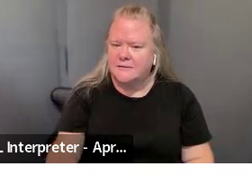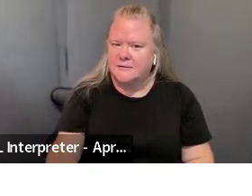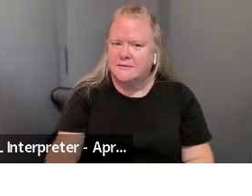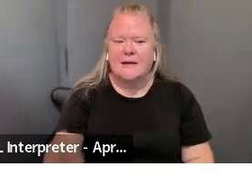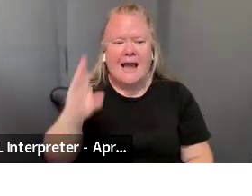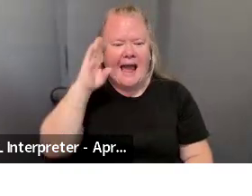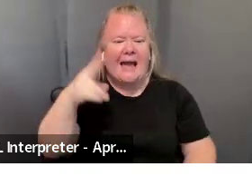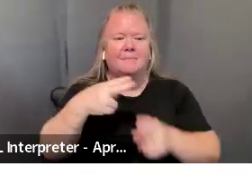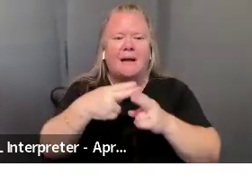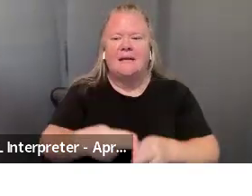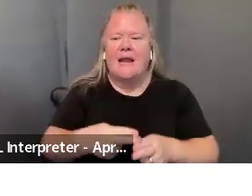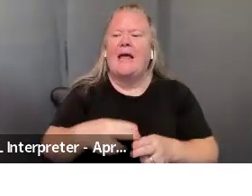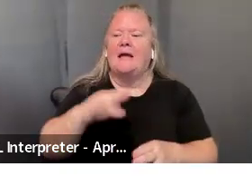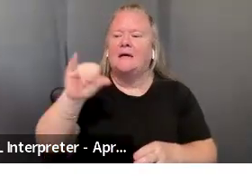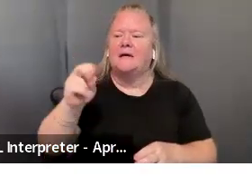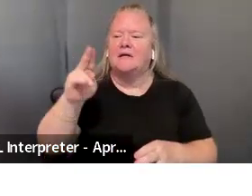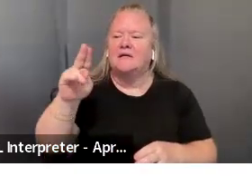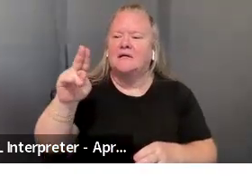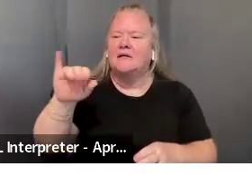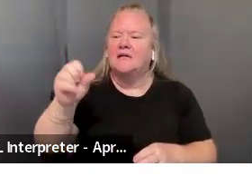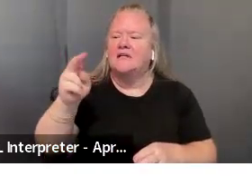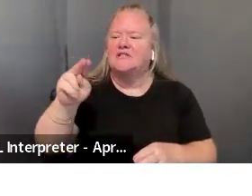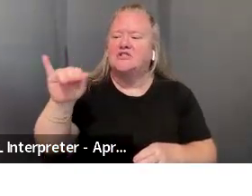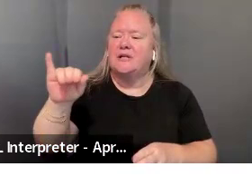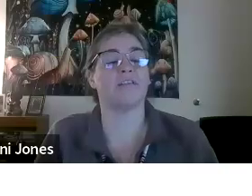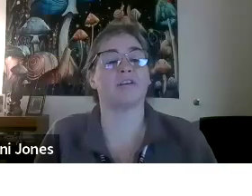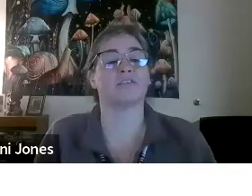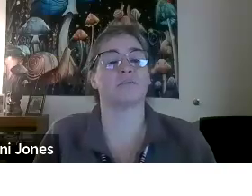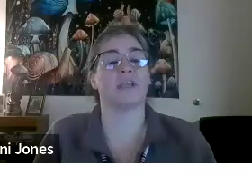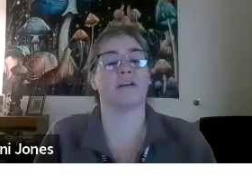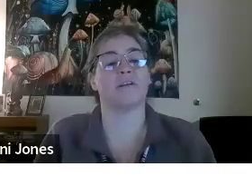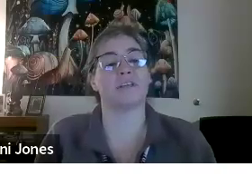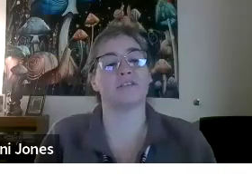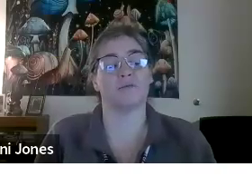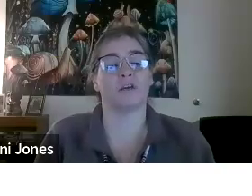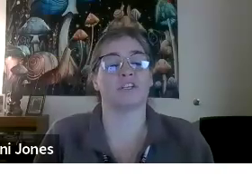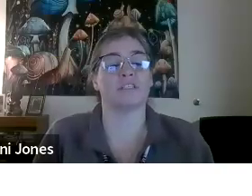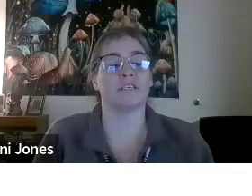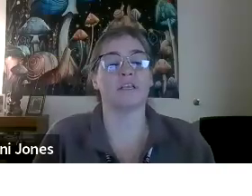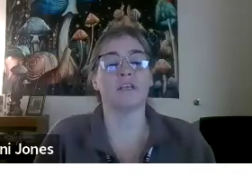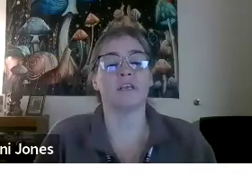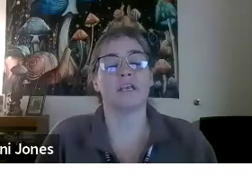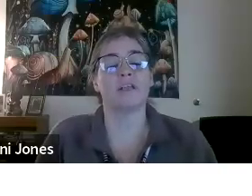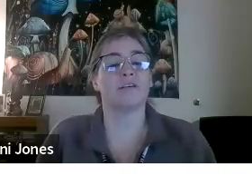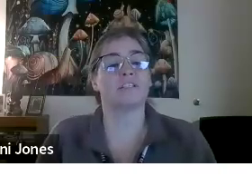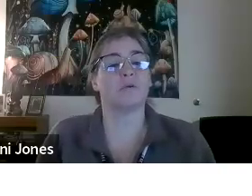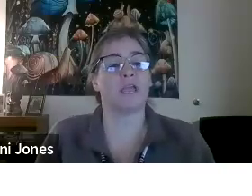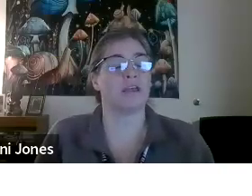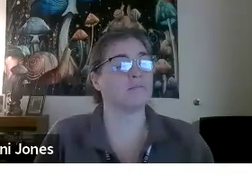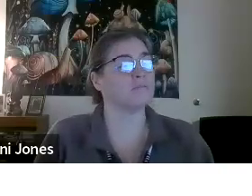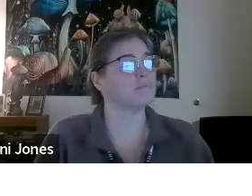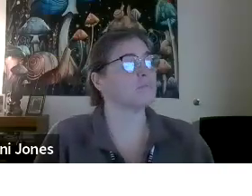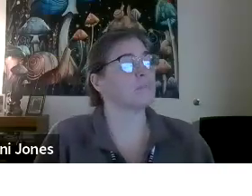Hi, my name is Jenny Jones, and I am the Planning Coordinator for Aging and Long-Term Care of Eastern Washington here